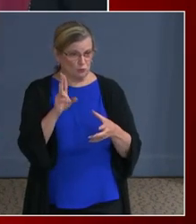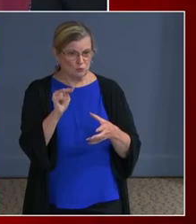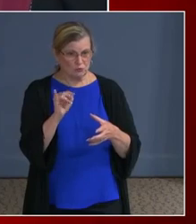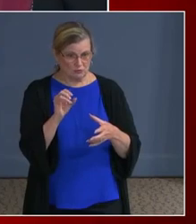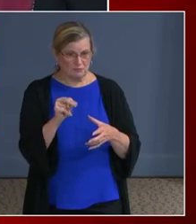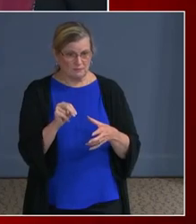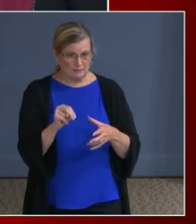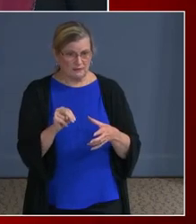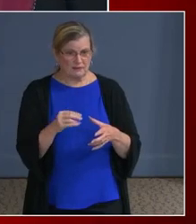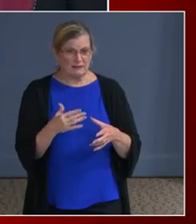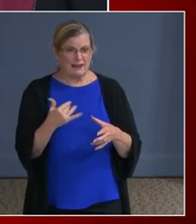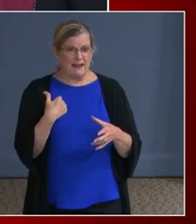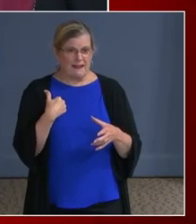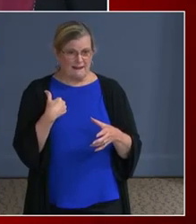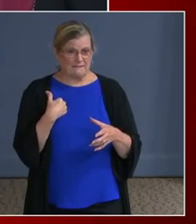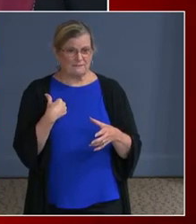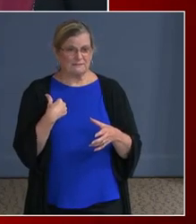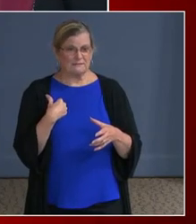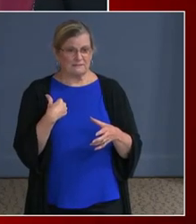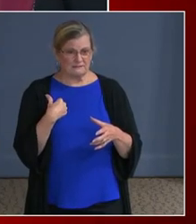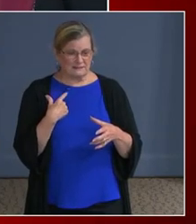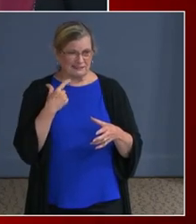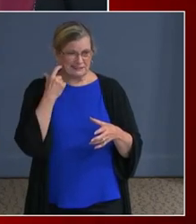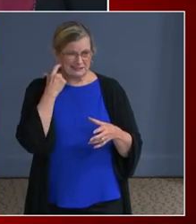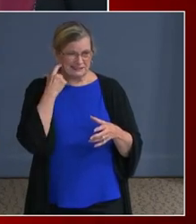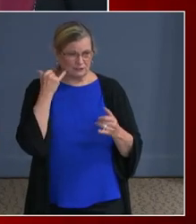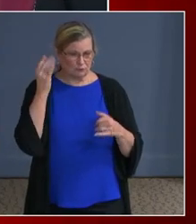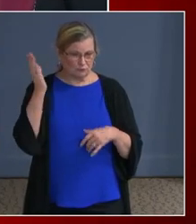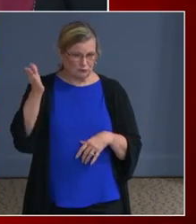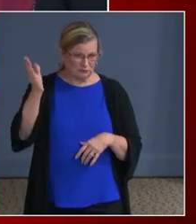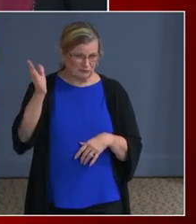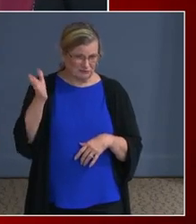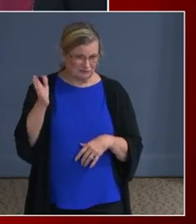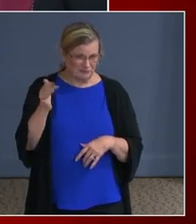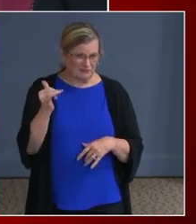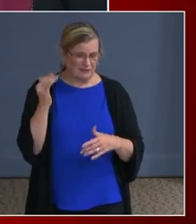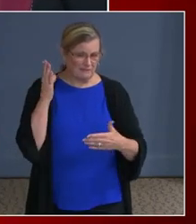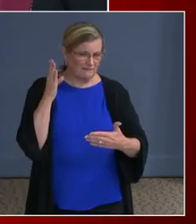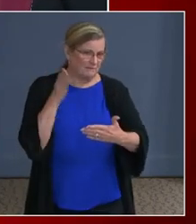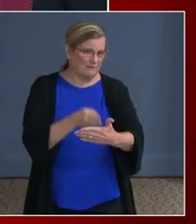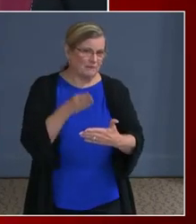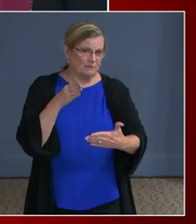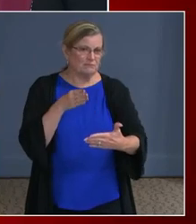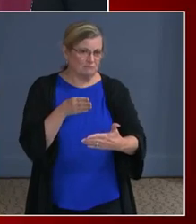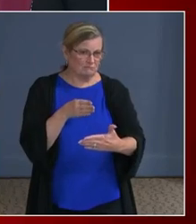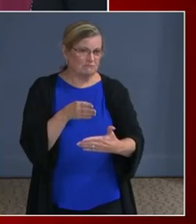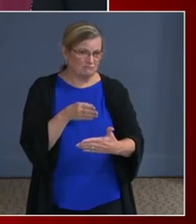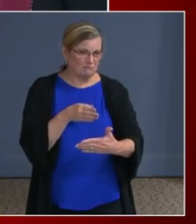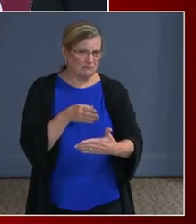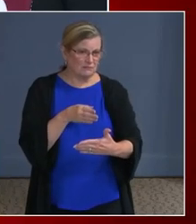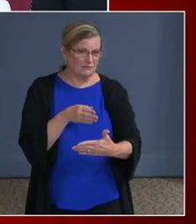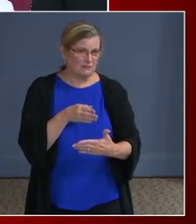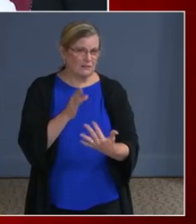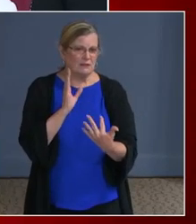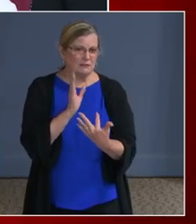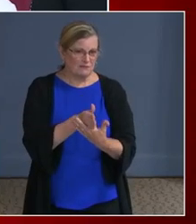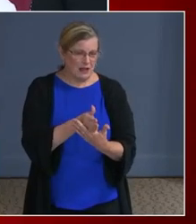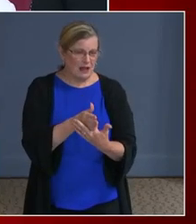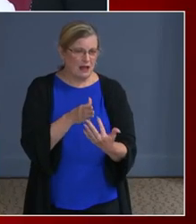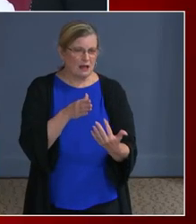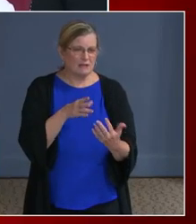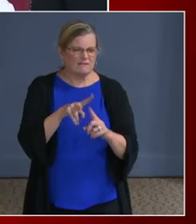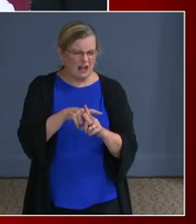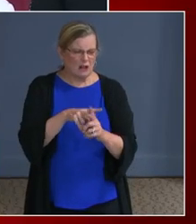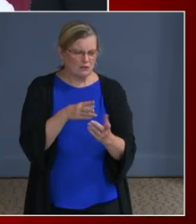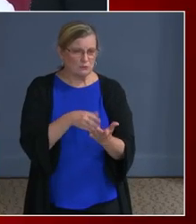a suit in federal court against the city and you and about the police